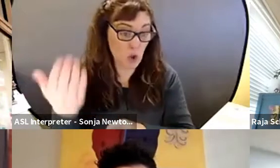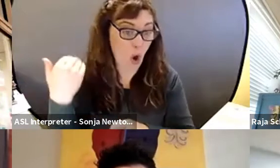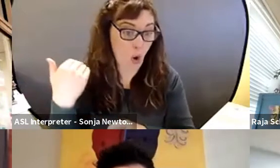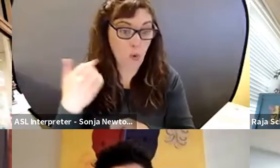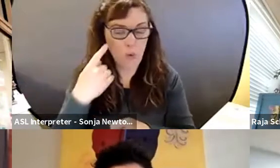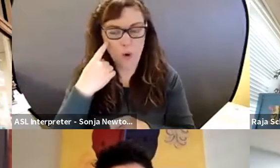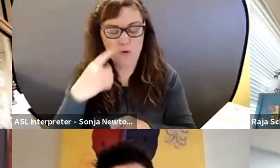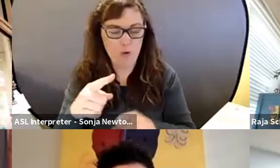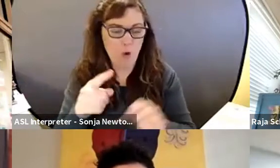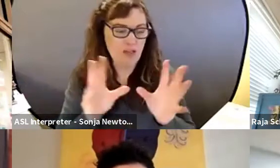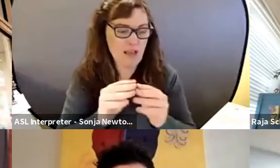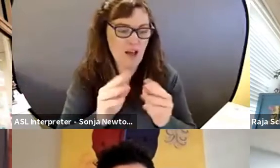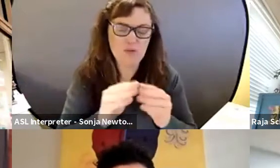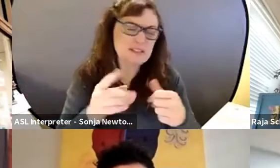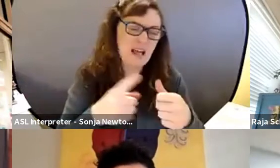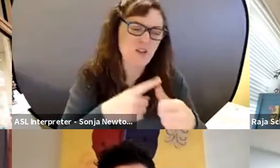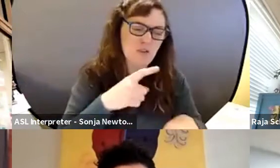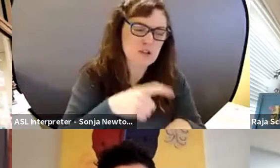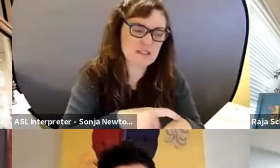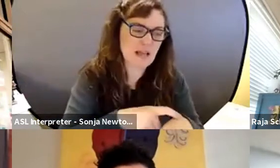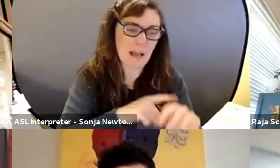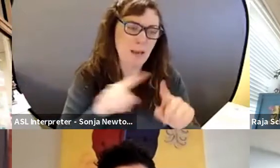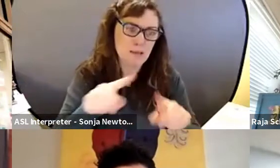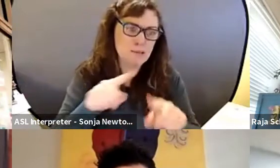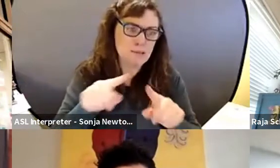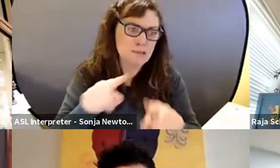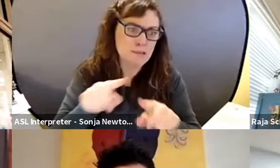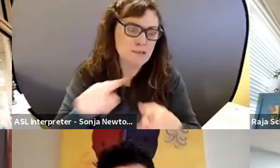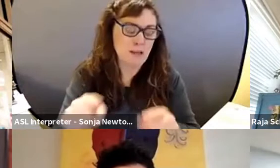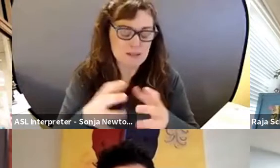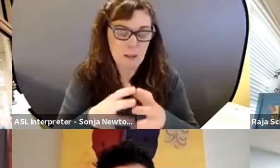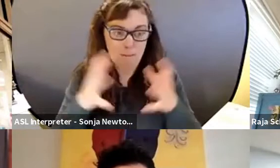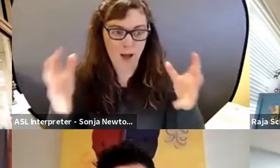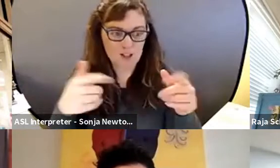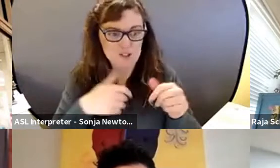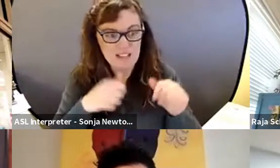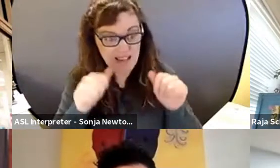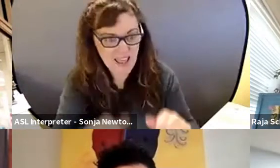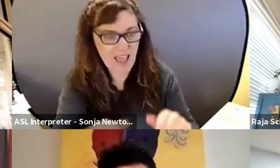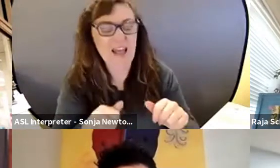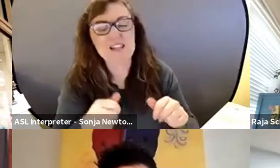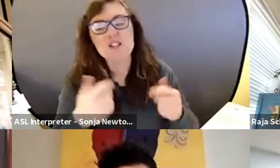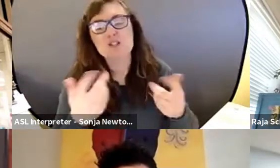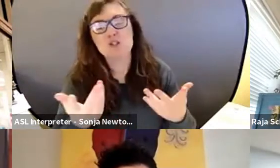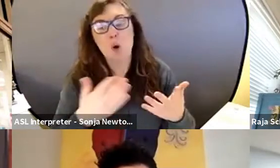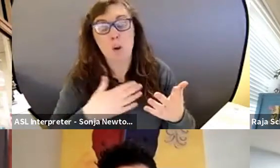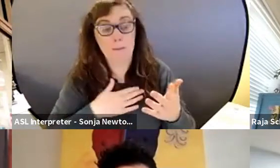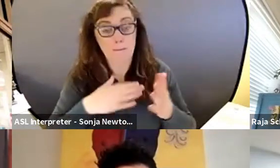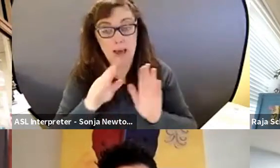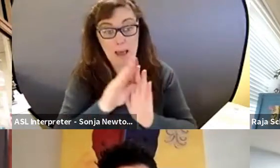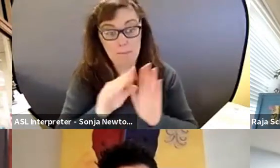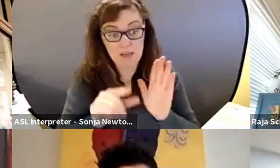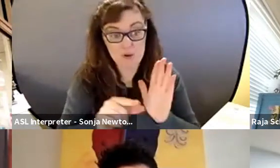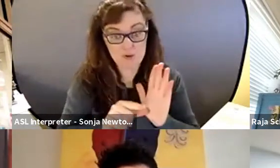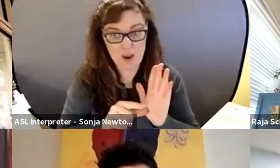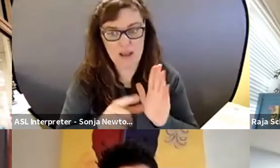not for the first time, but for like many times, like I always try to go back. And so in fact, I was meaning to have my background be in the beignets